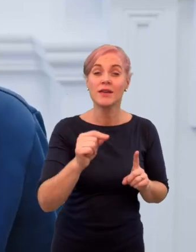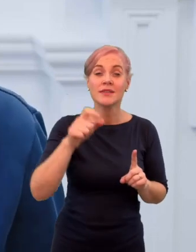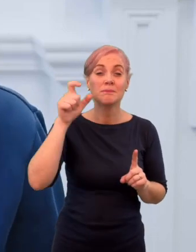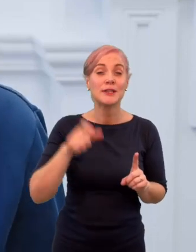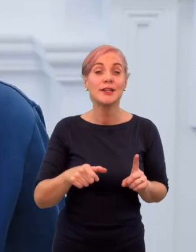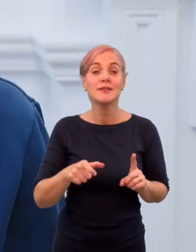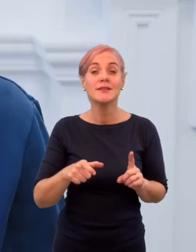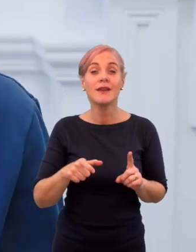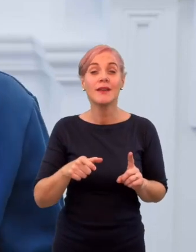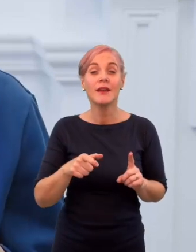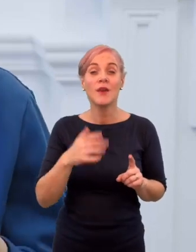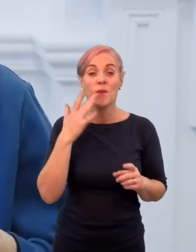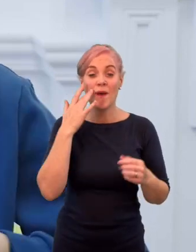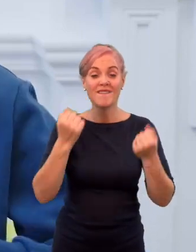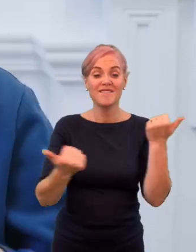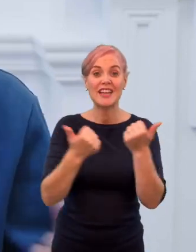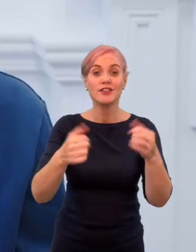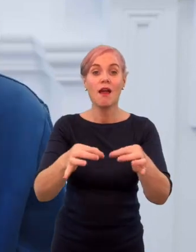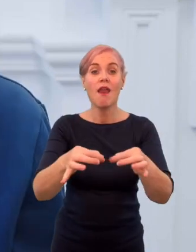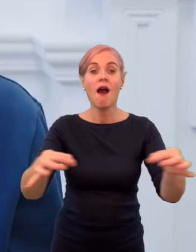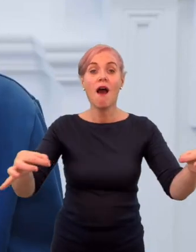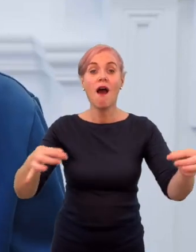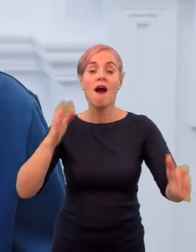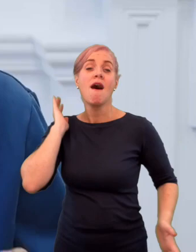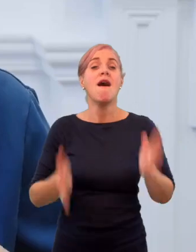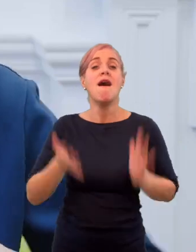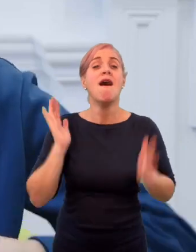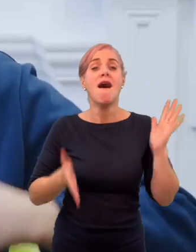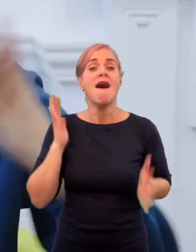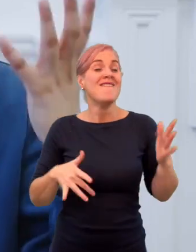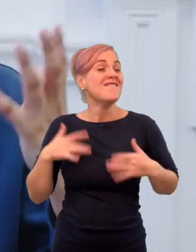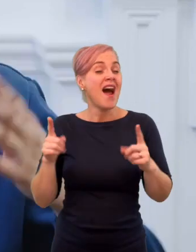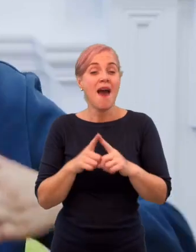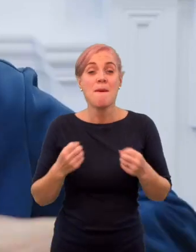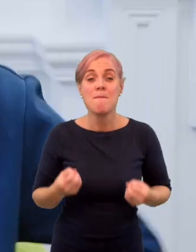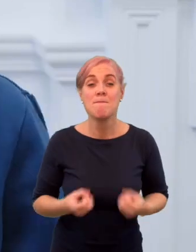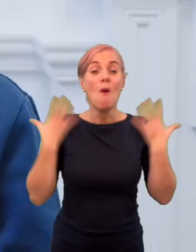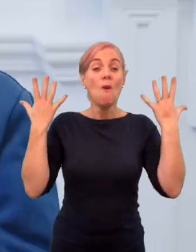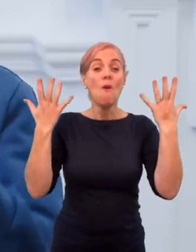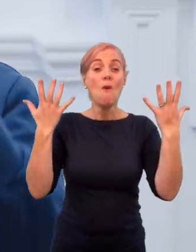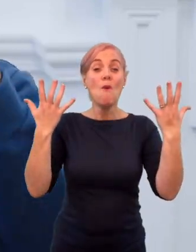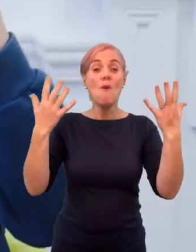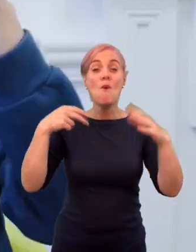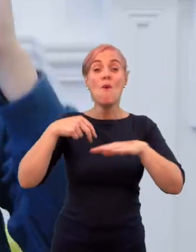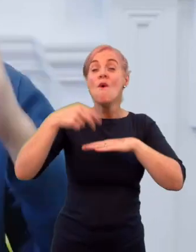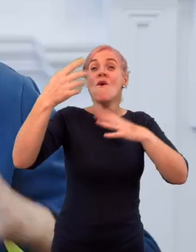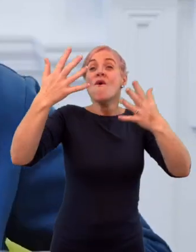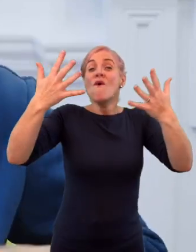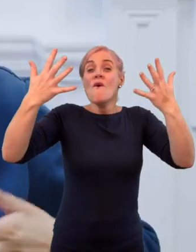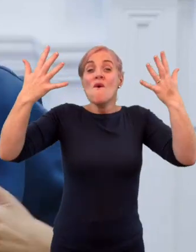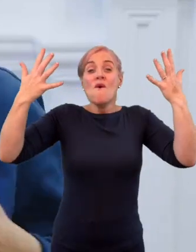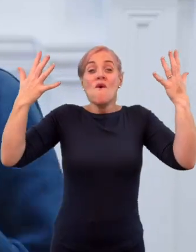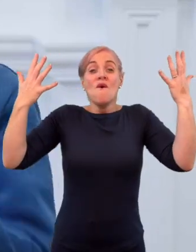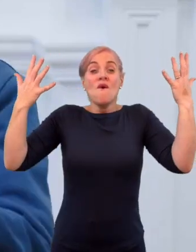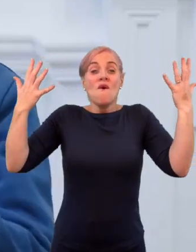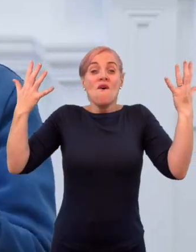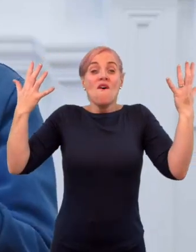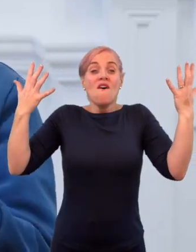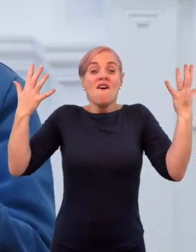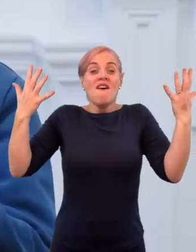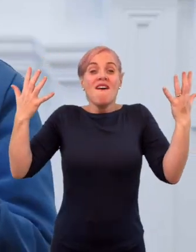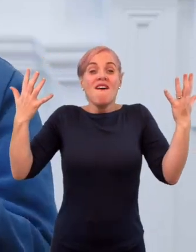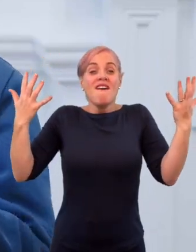fastest person there. And so when she goes past that finishing line, it's like a firework. It's like she's up in the air. And so as soon as she gets